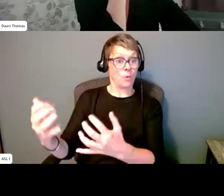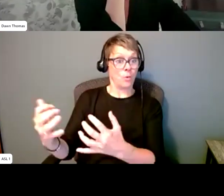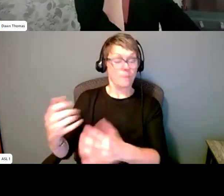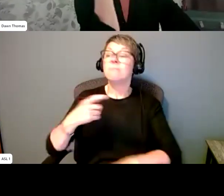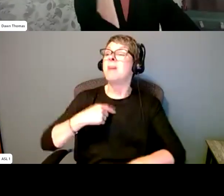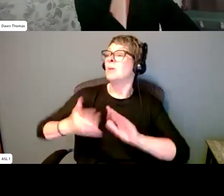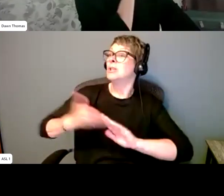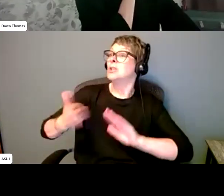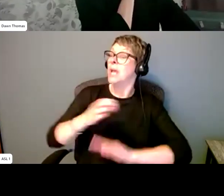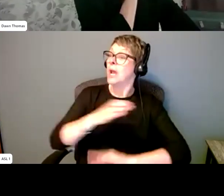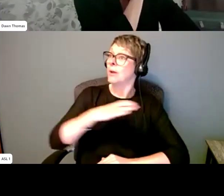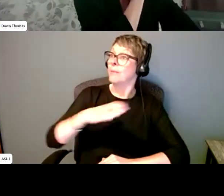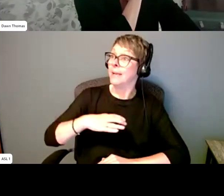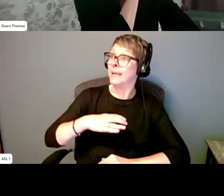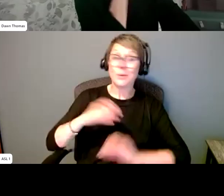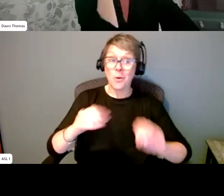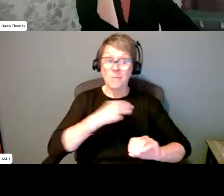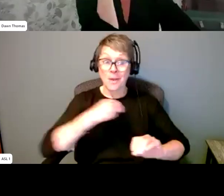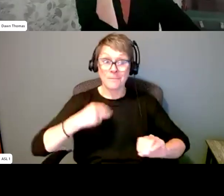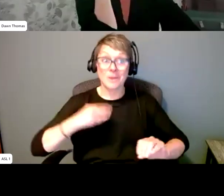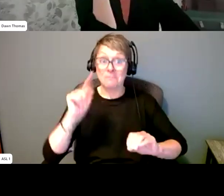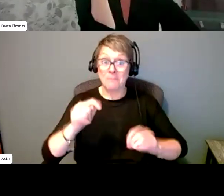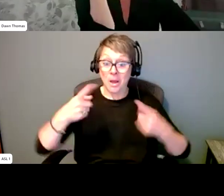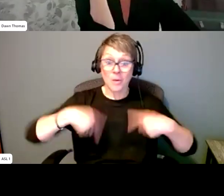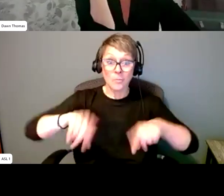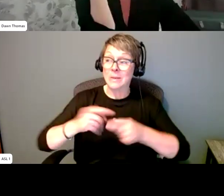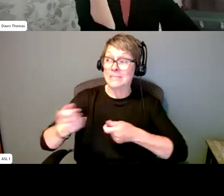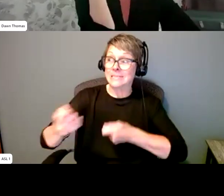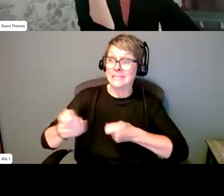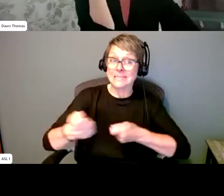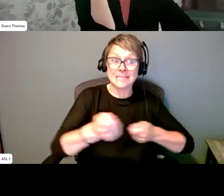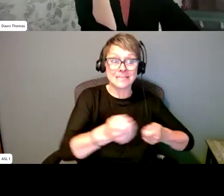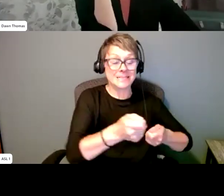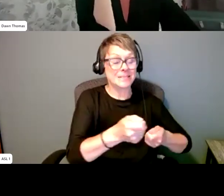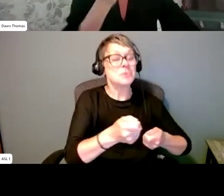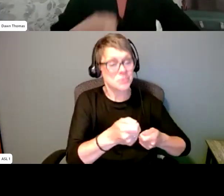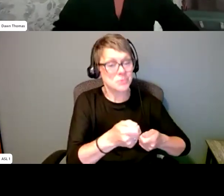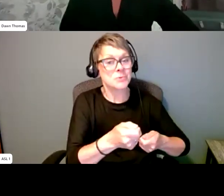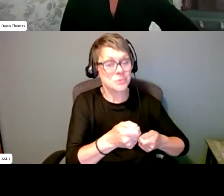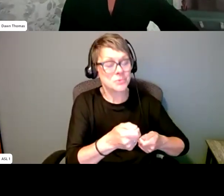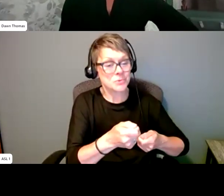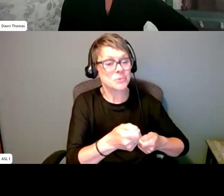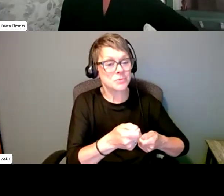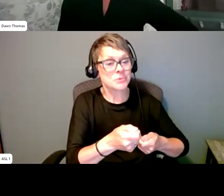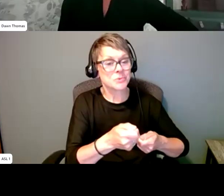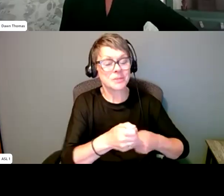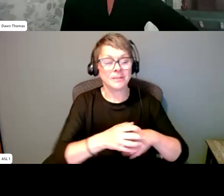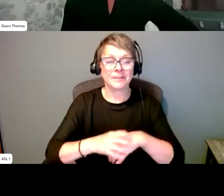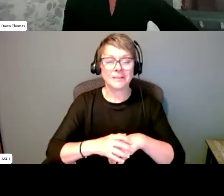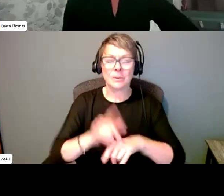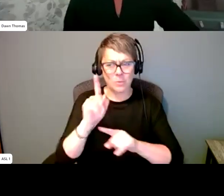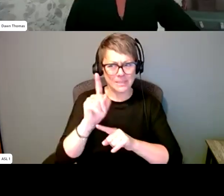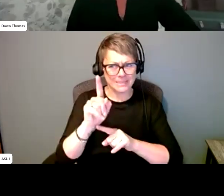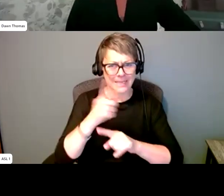have any committee members for, but we managed to get it together. And actually, it was just a second,